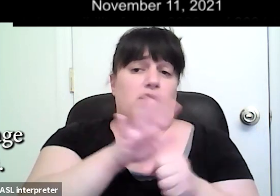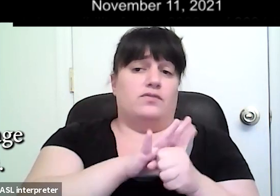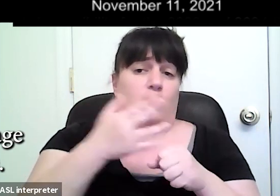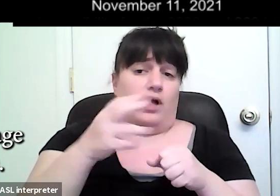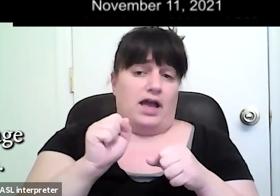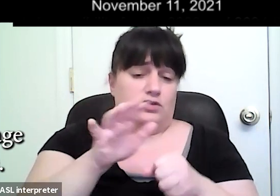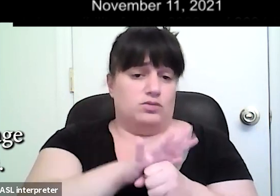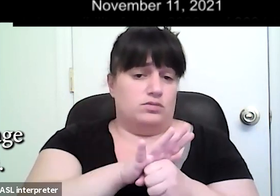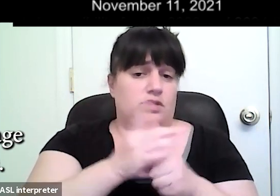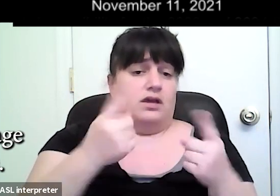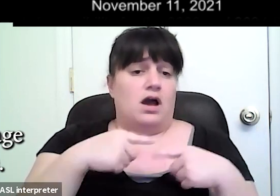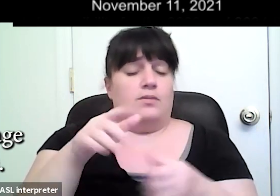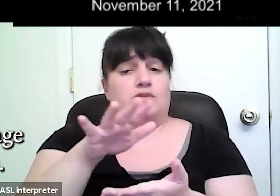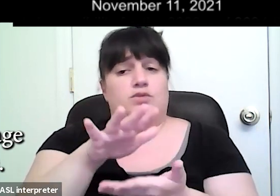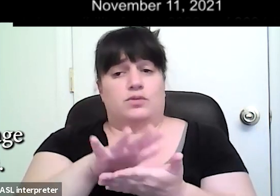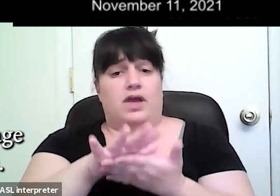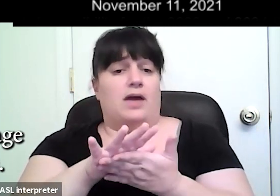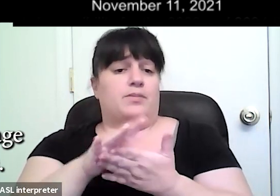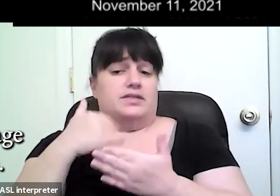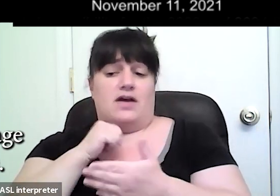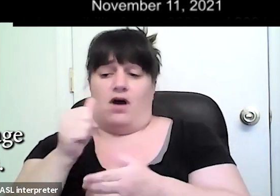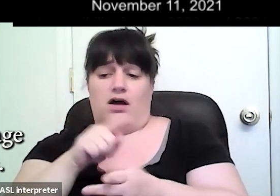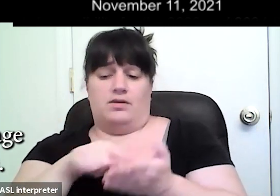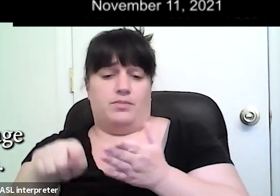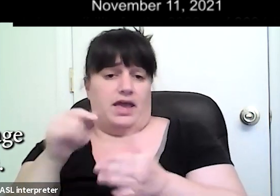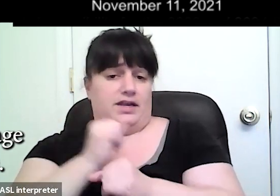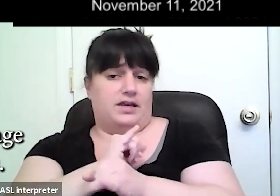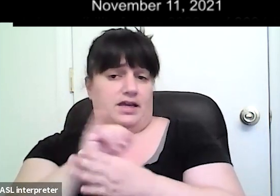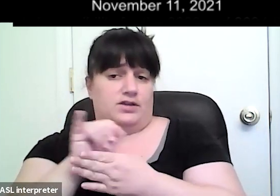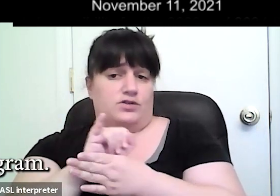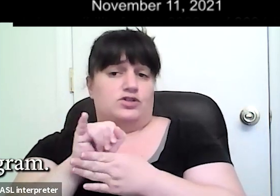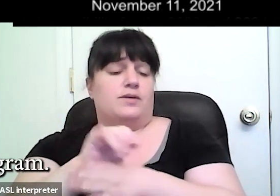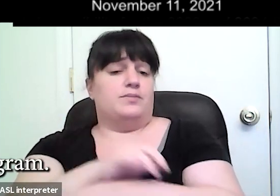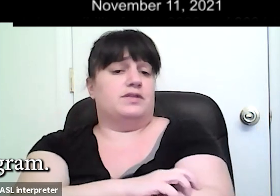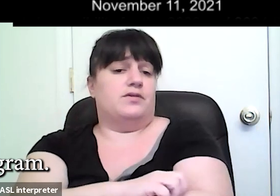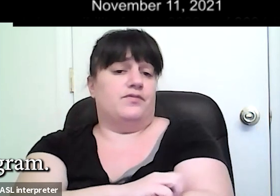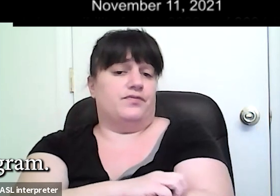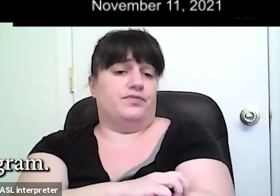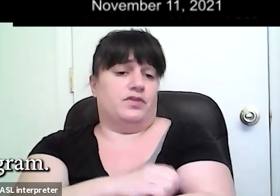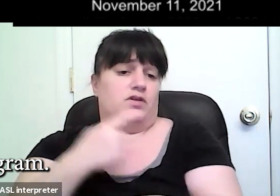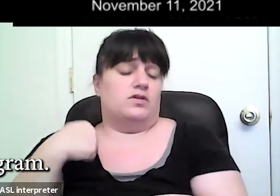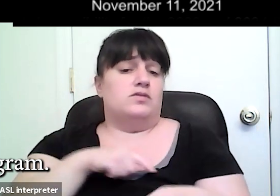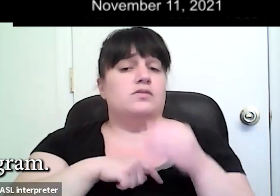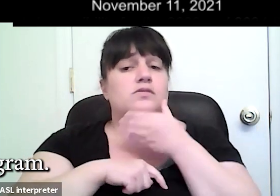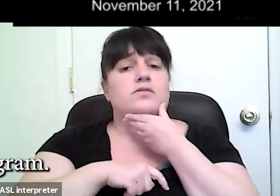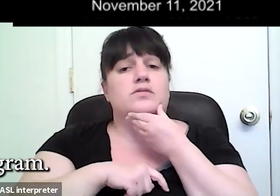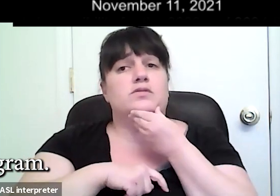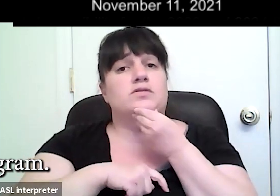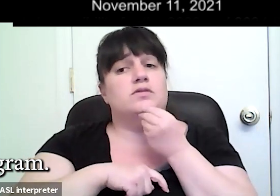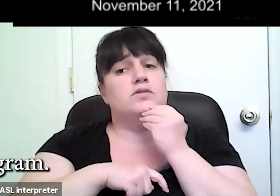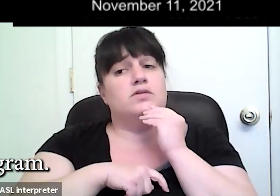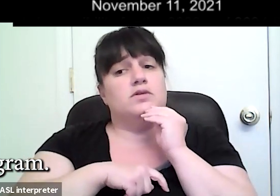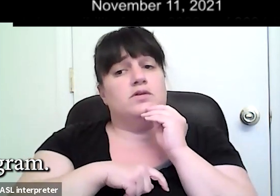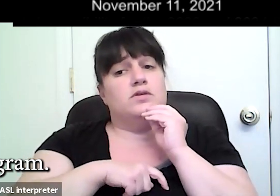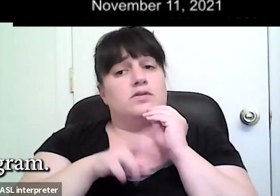And they come to campus and engage in unpaid internships on campus. And then we have the Transition